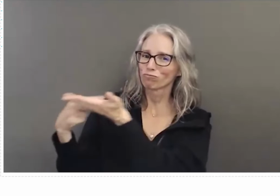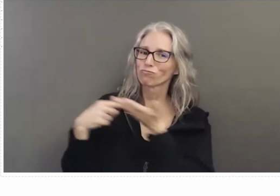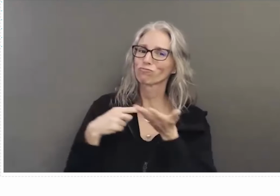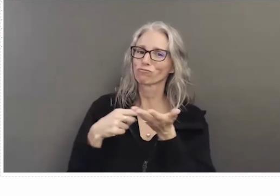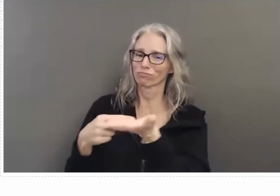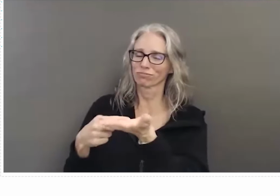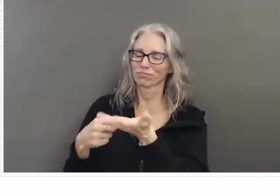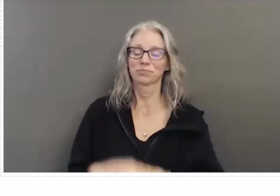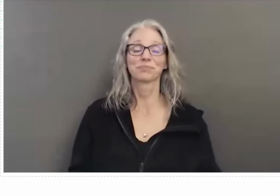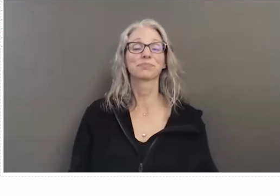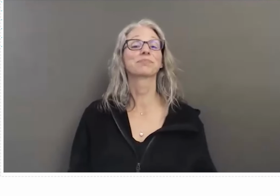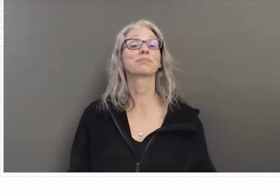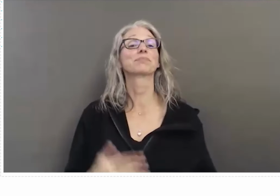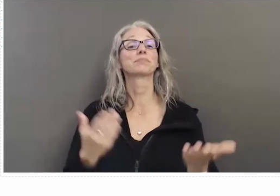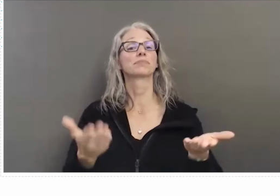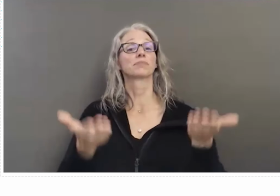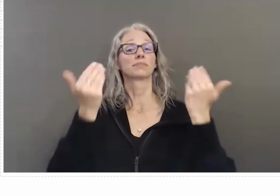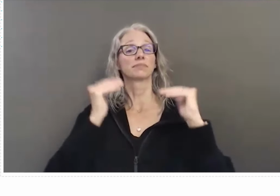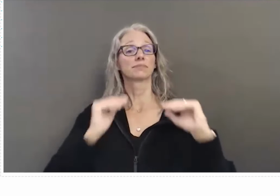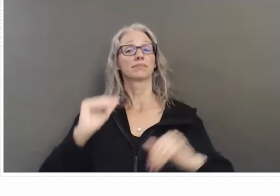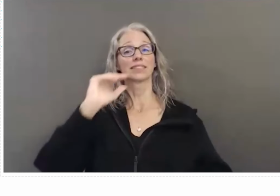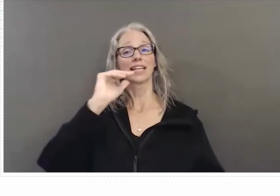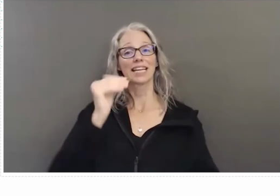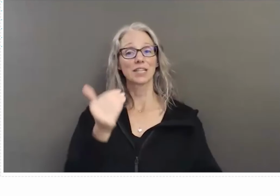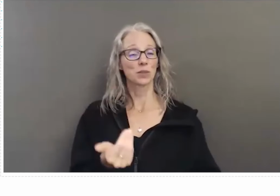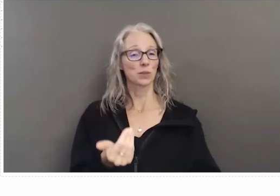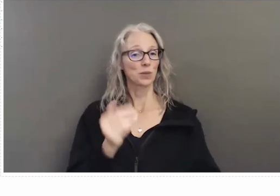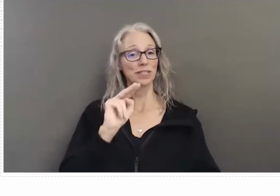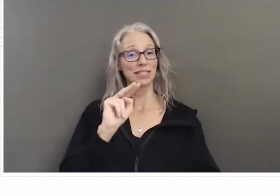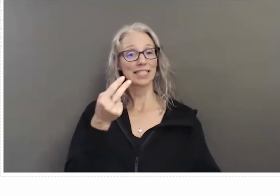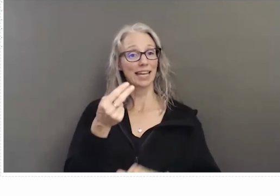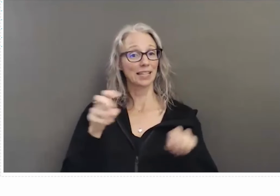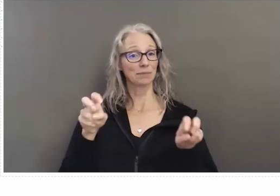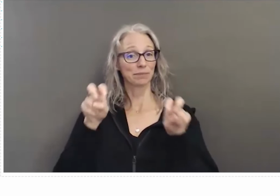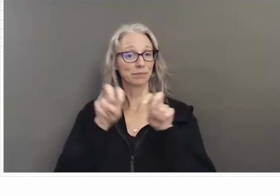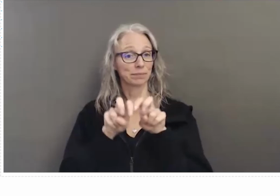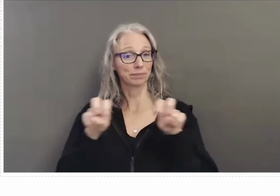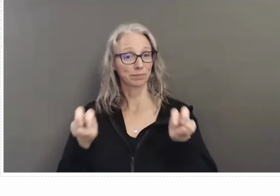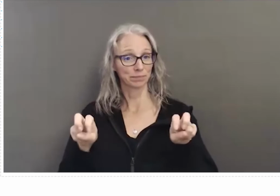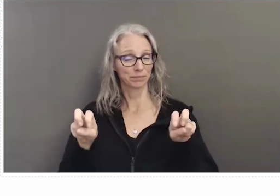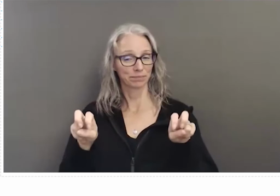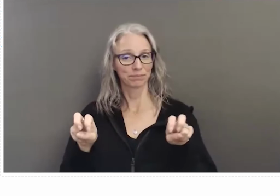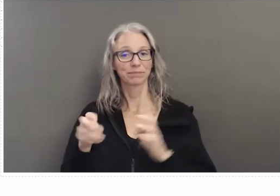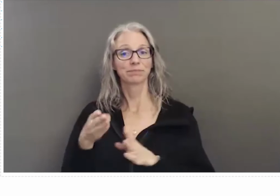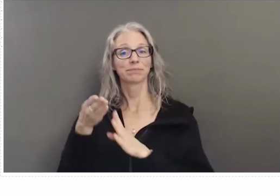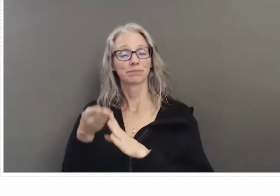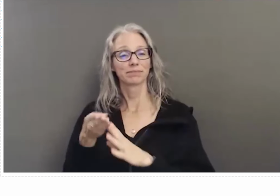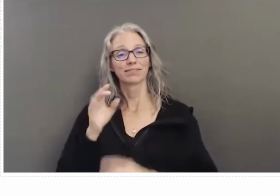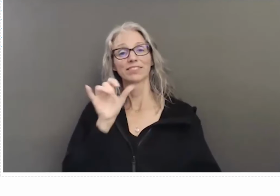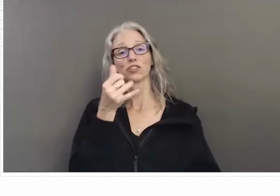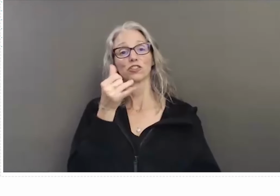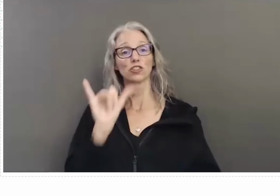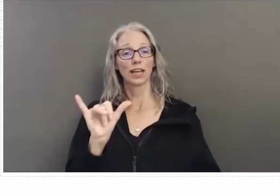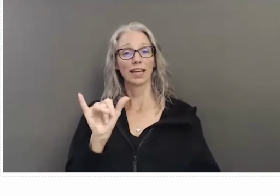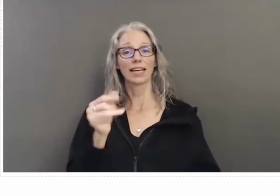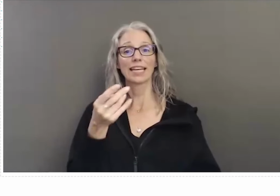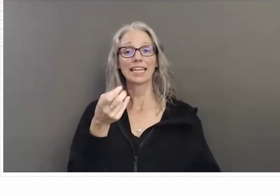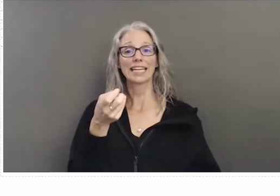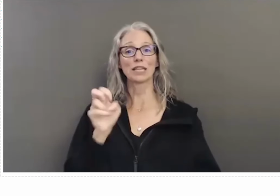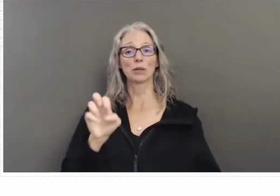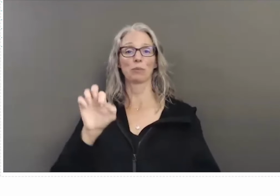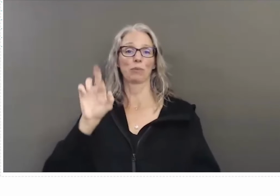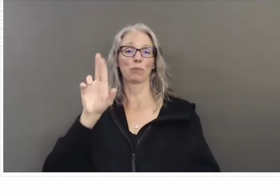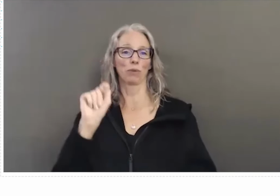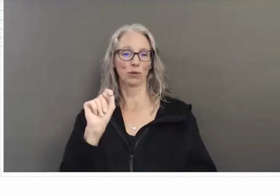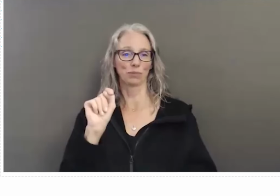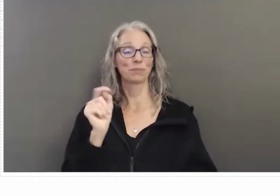I'd also like to introduce our second panelist today, which is Jay Hébert. Jay is